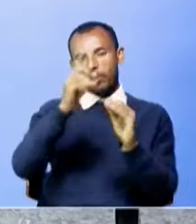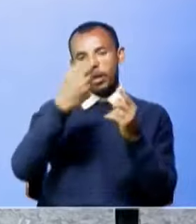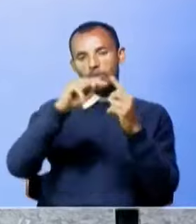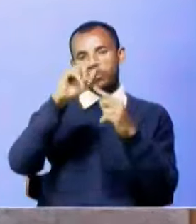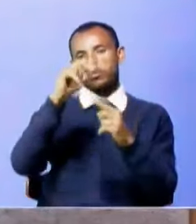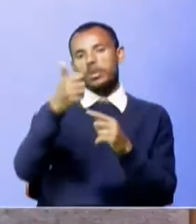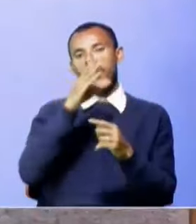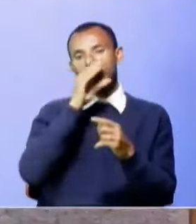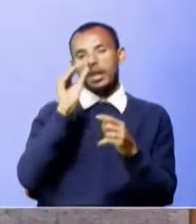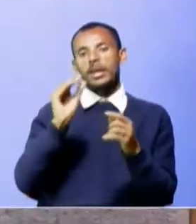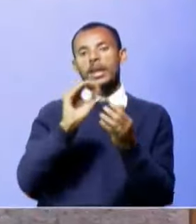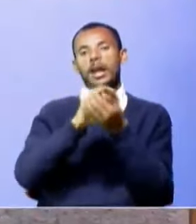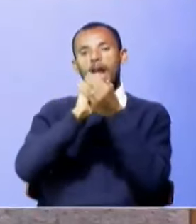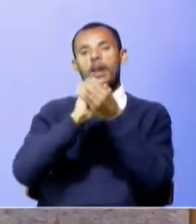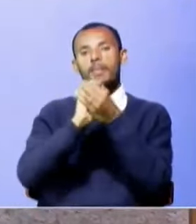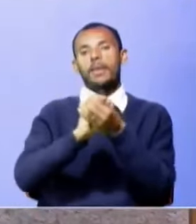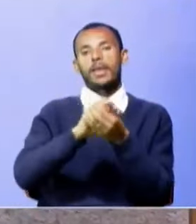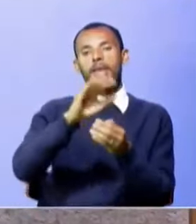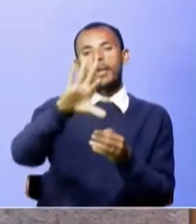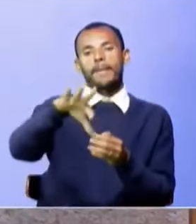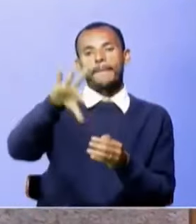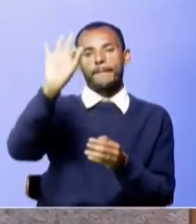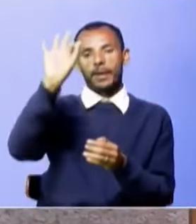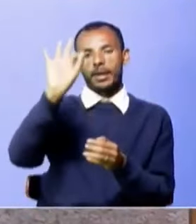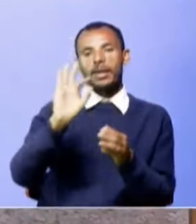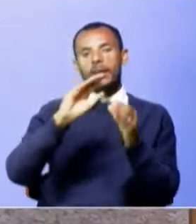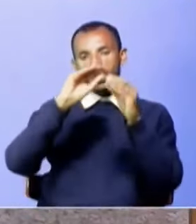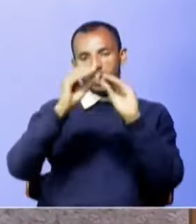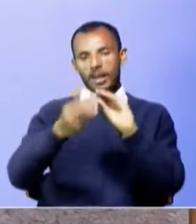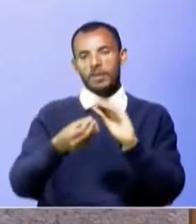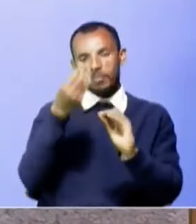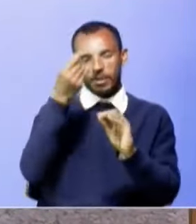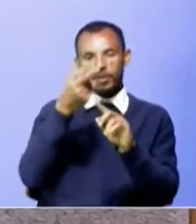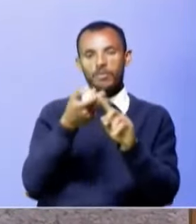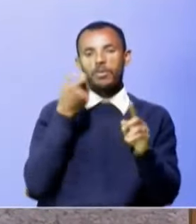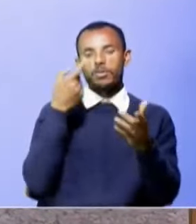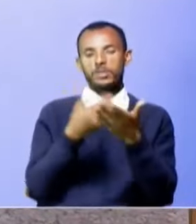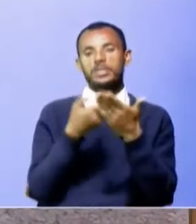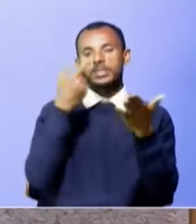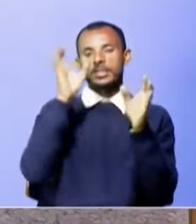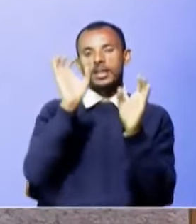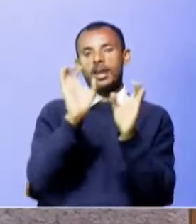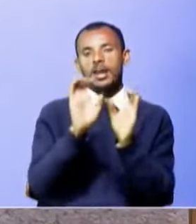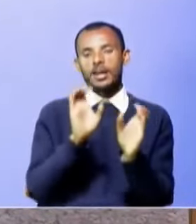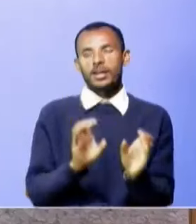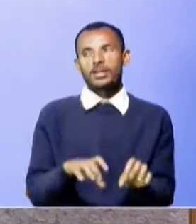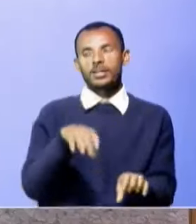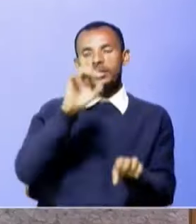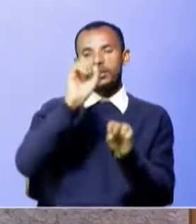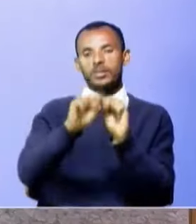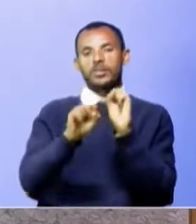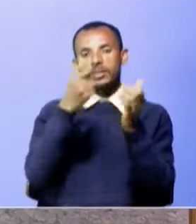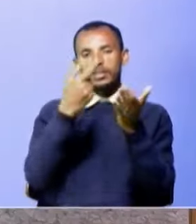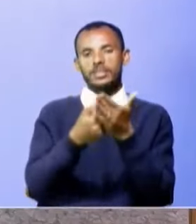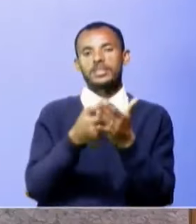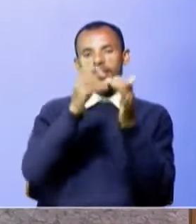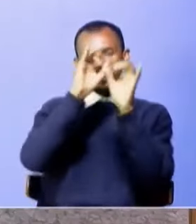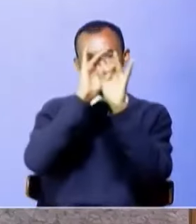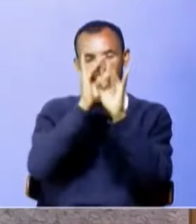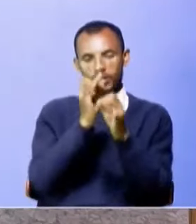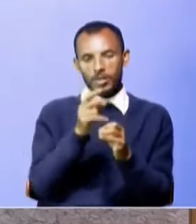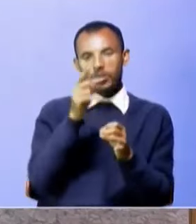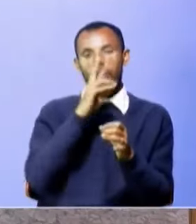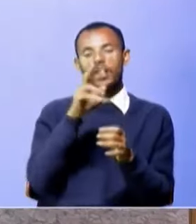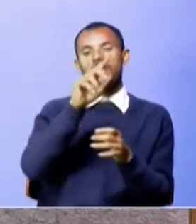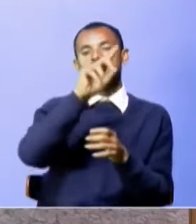and randomly pick a numbers from these cards. Okay, so in this experiment, you